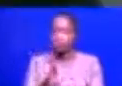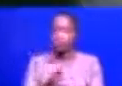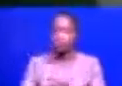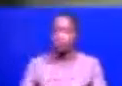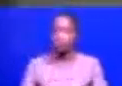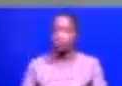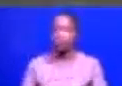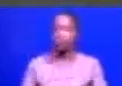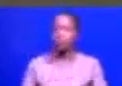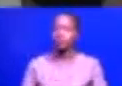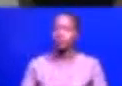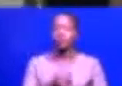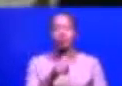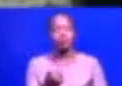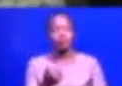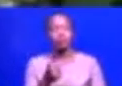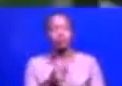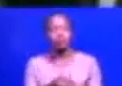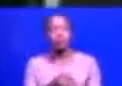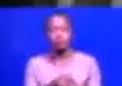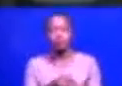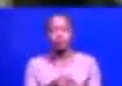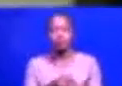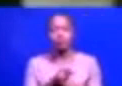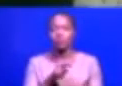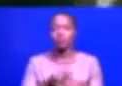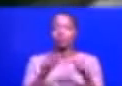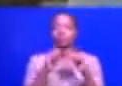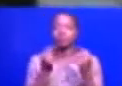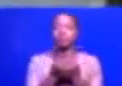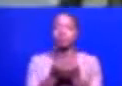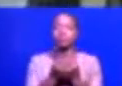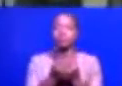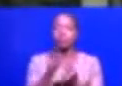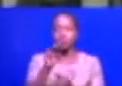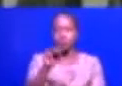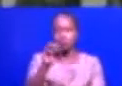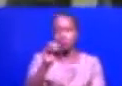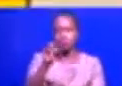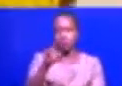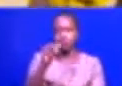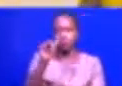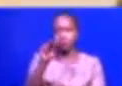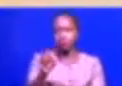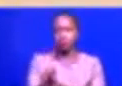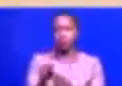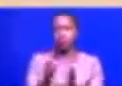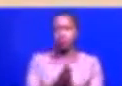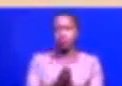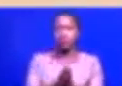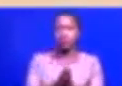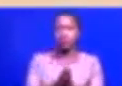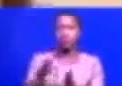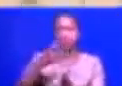Okay. Well, the other one is when it comes to the national teams, the Morand and also the Basketball Lionesses. We know what